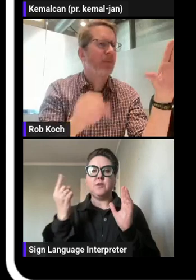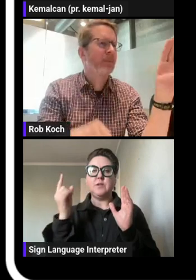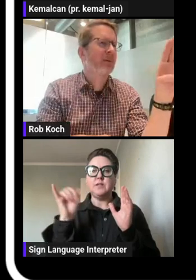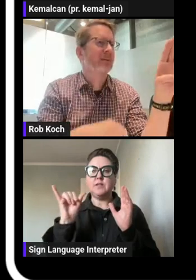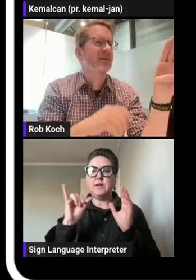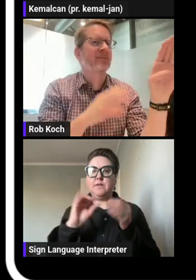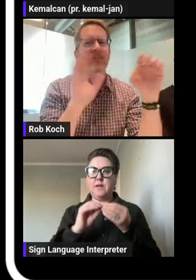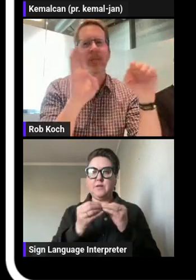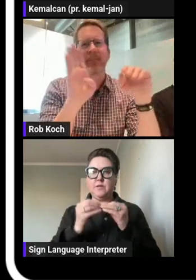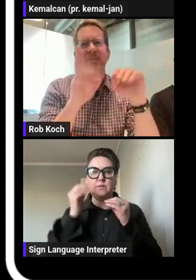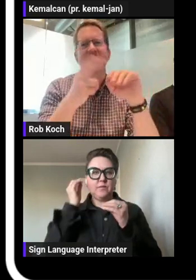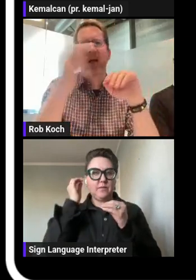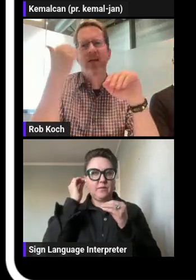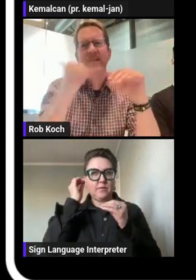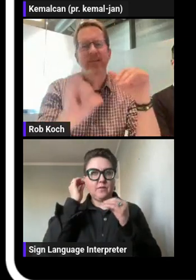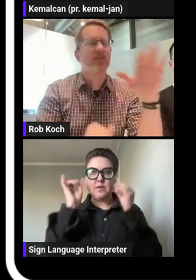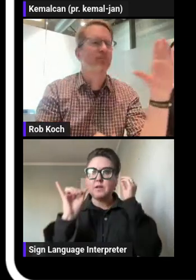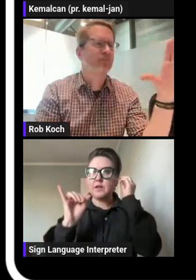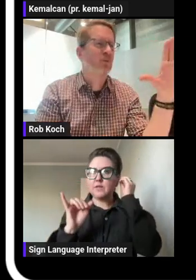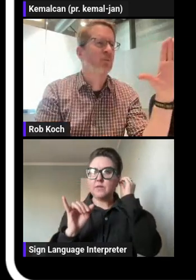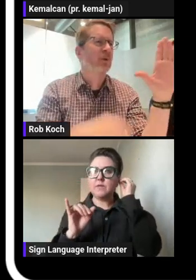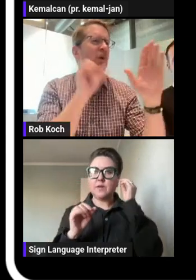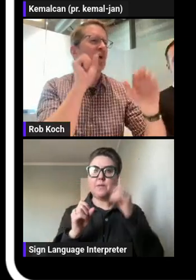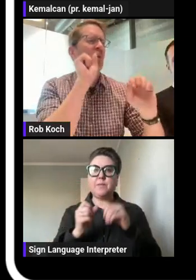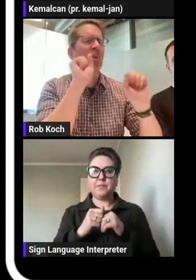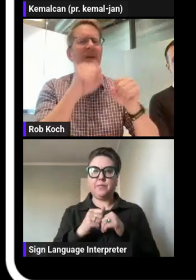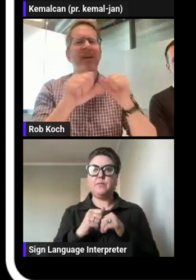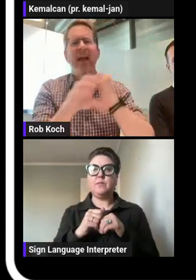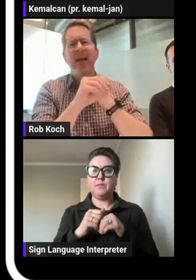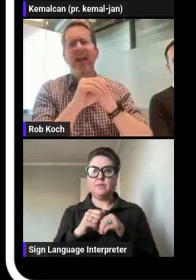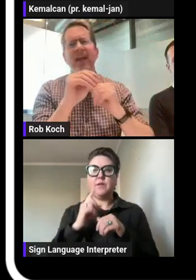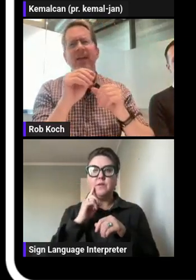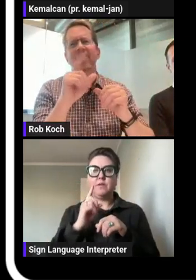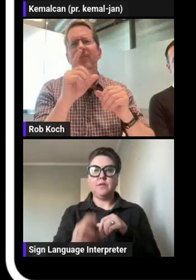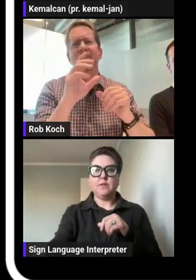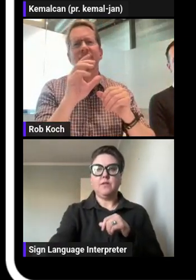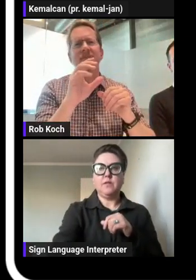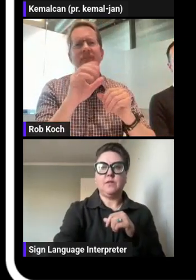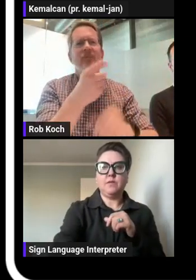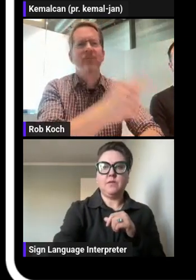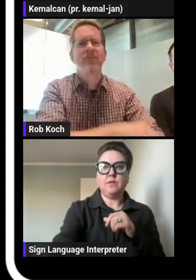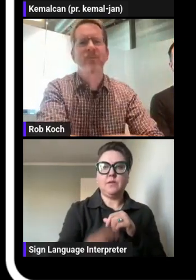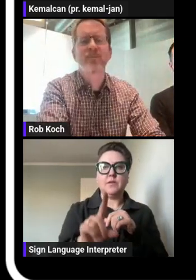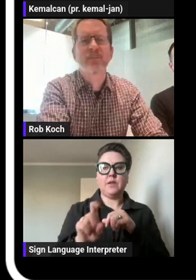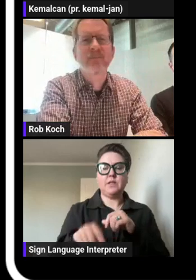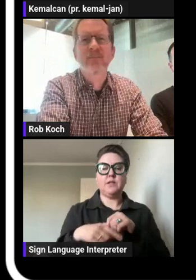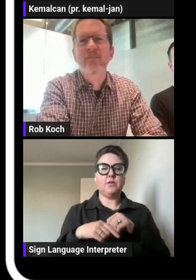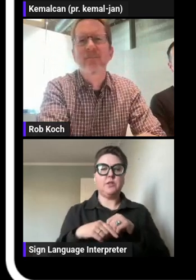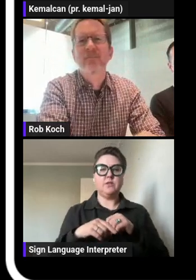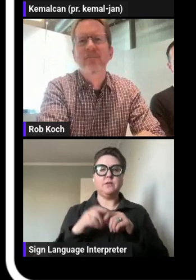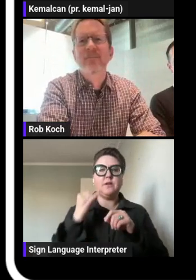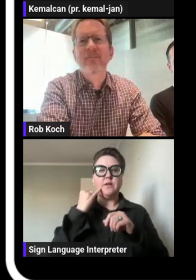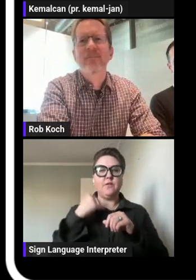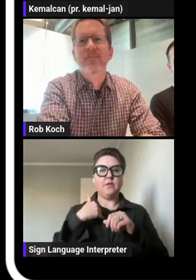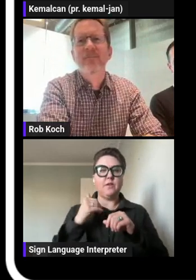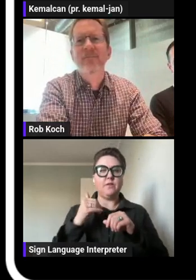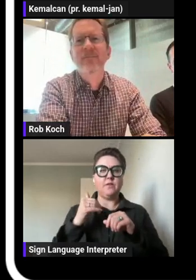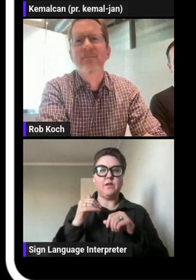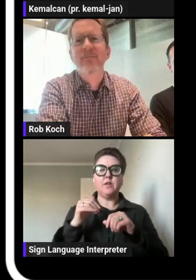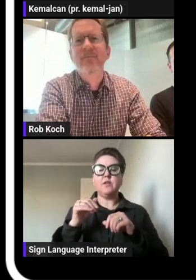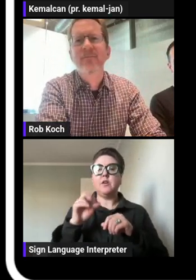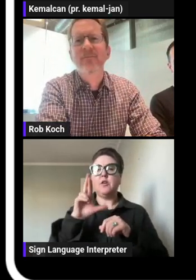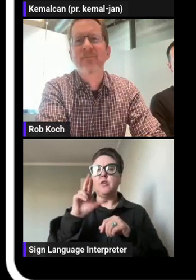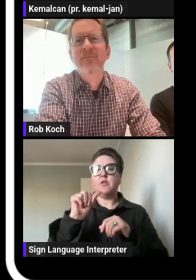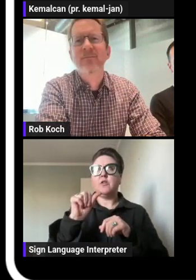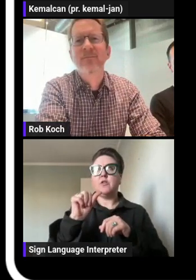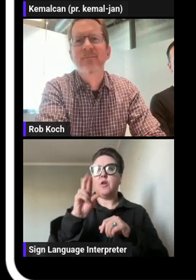you know what I'm saying? Like if there's 21 vertices, which has 40, like you have a 40 array of 42, and